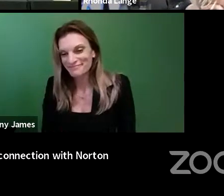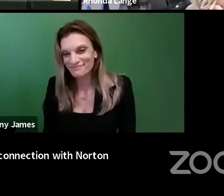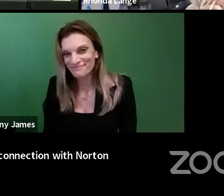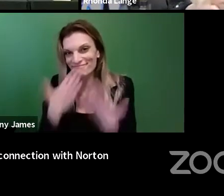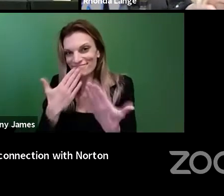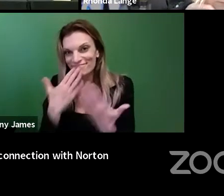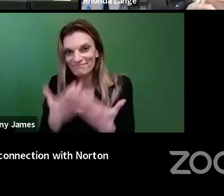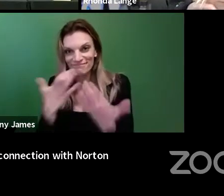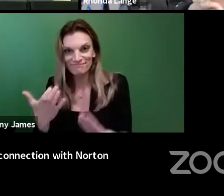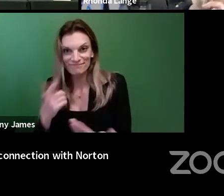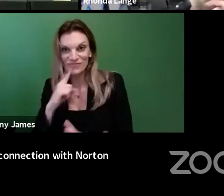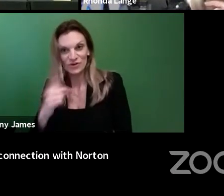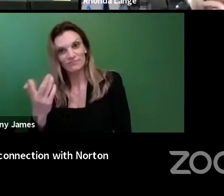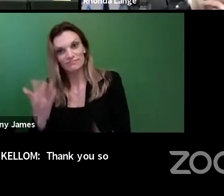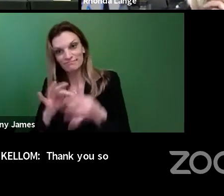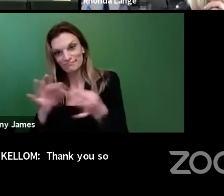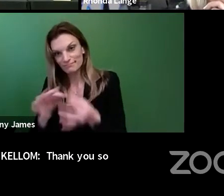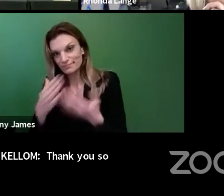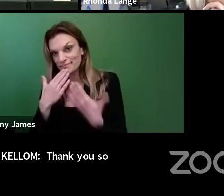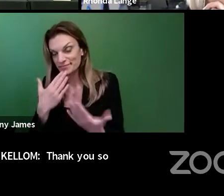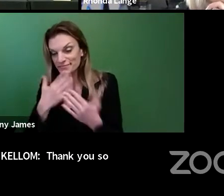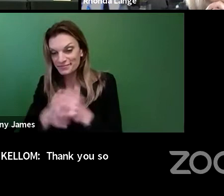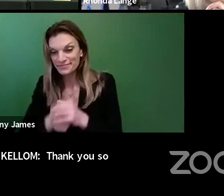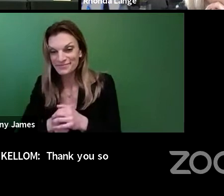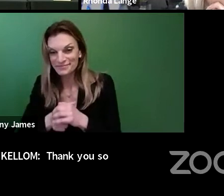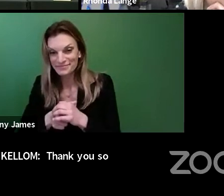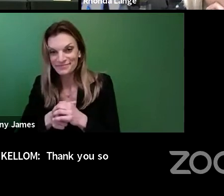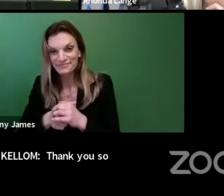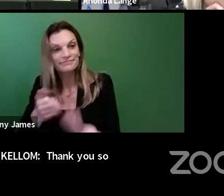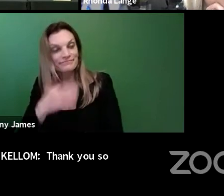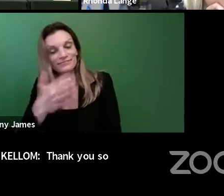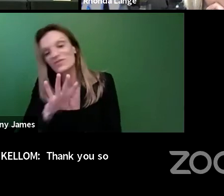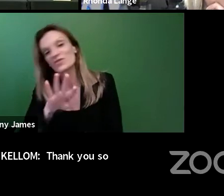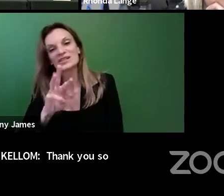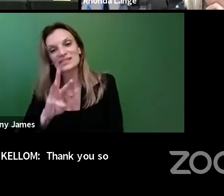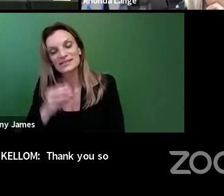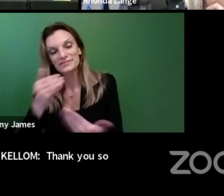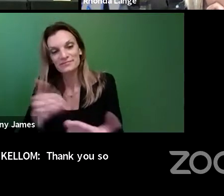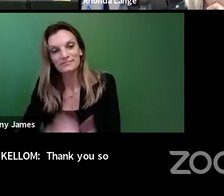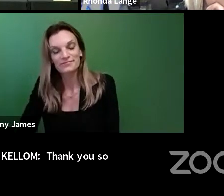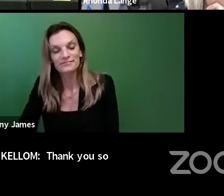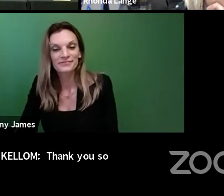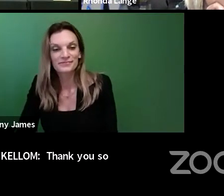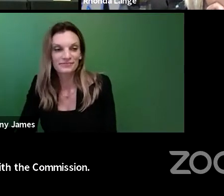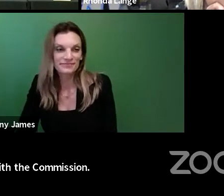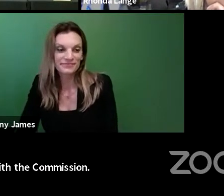Thank you so much for taking the time to share with the commission. 46, please.